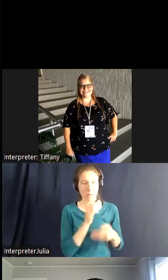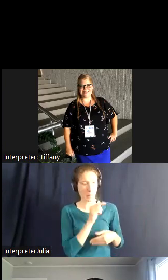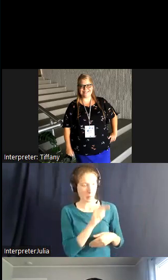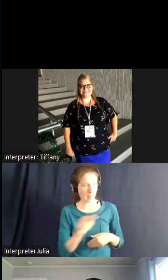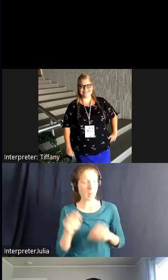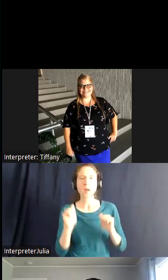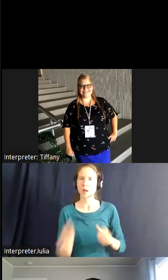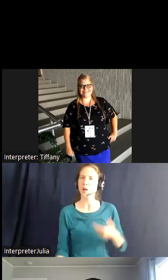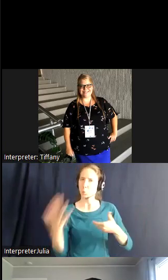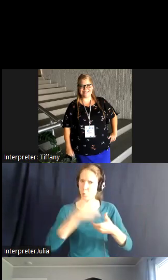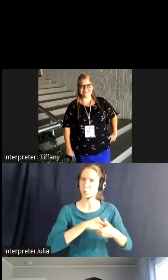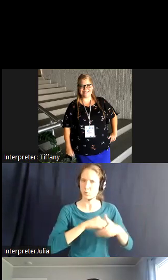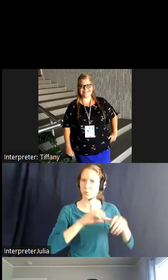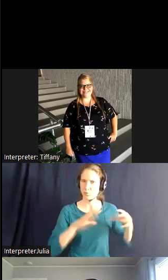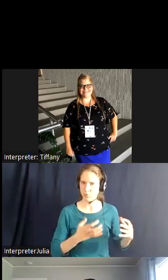system.